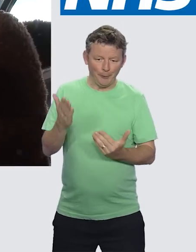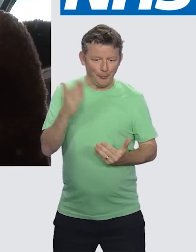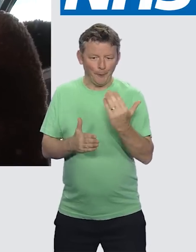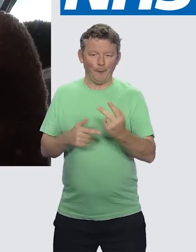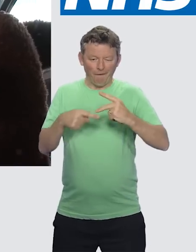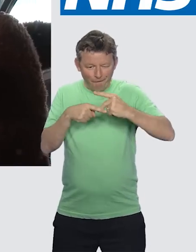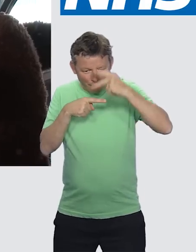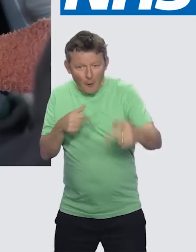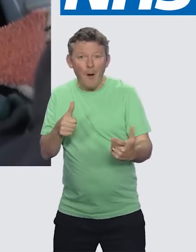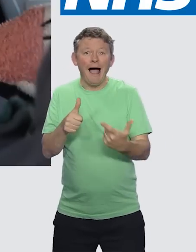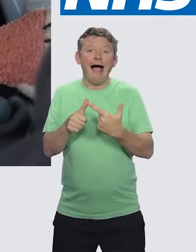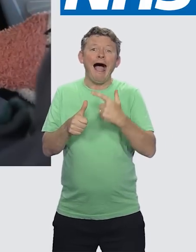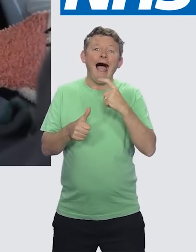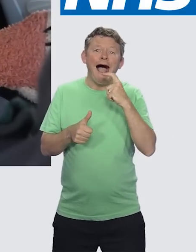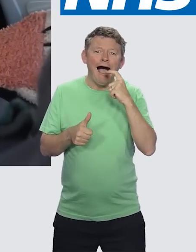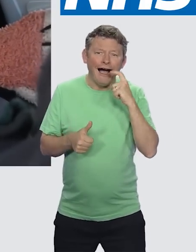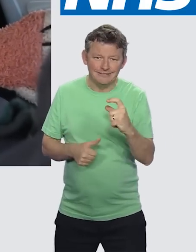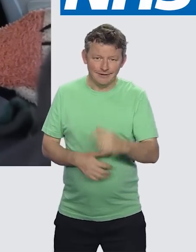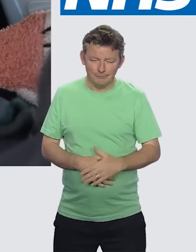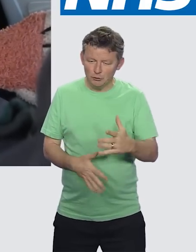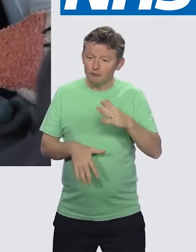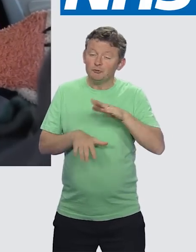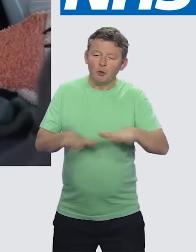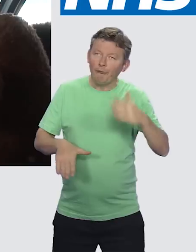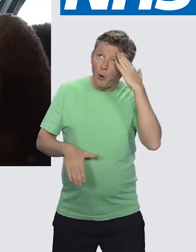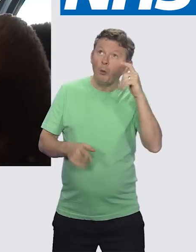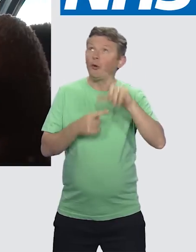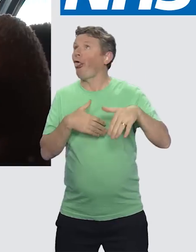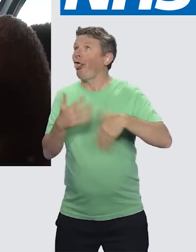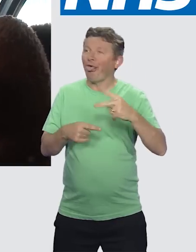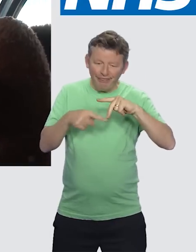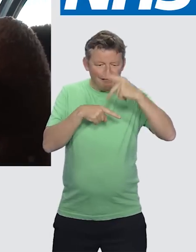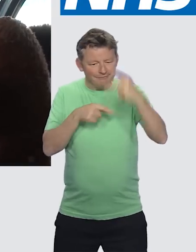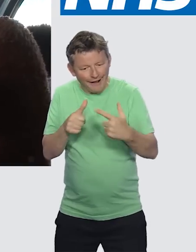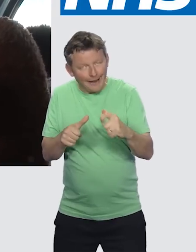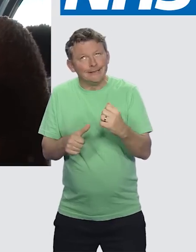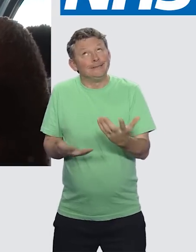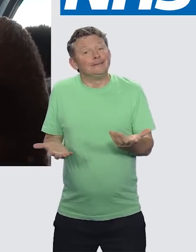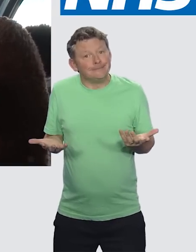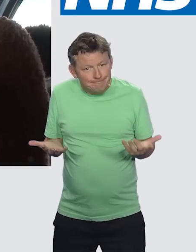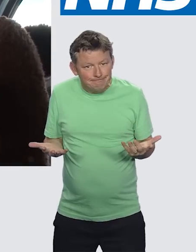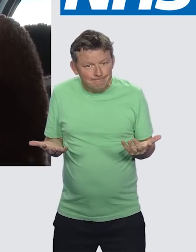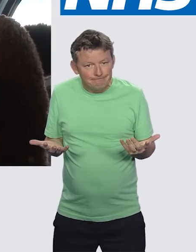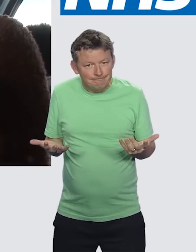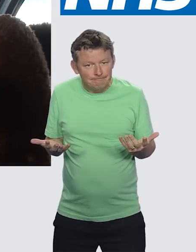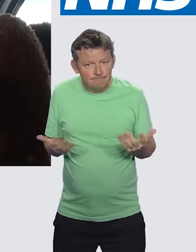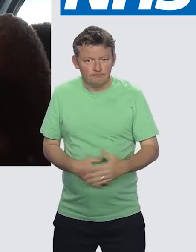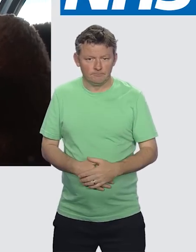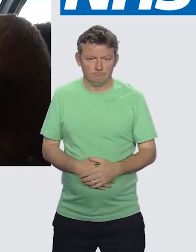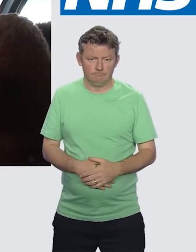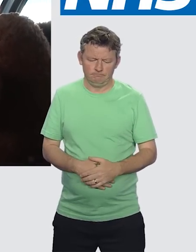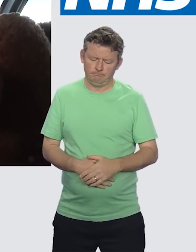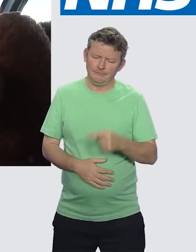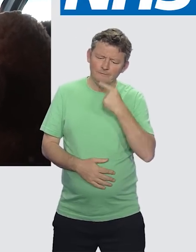to falls and accidents where children have played monkey. And it's where they're not really concentrating on what they're doing and they make